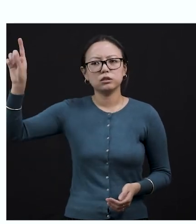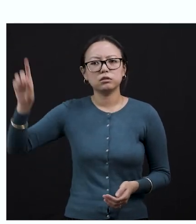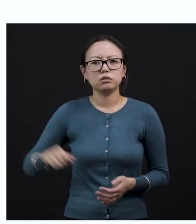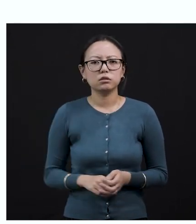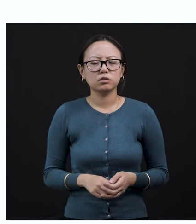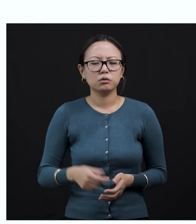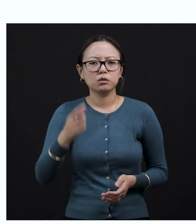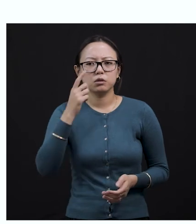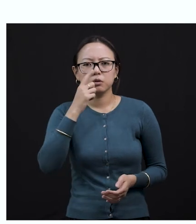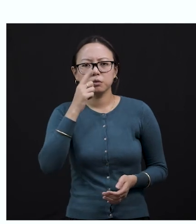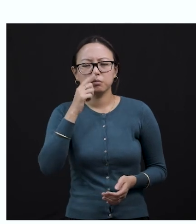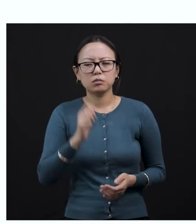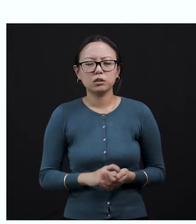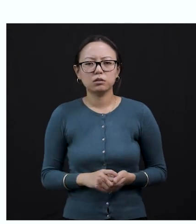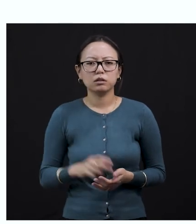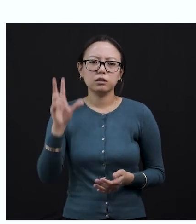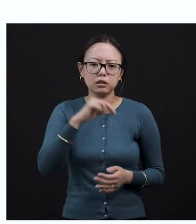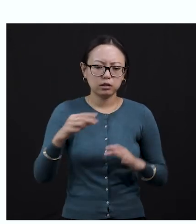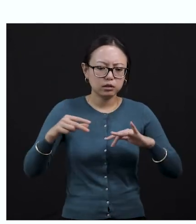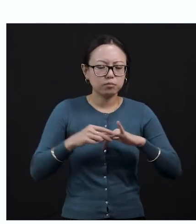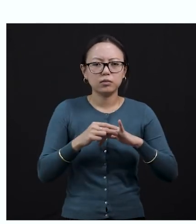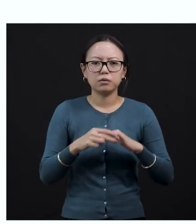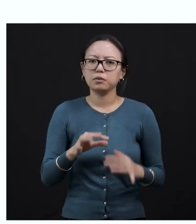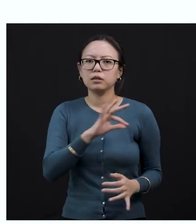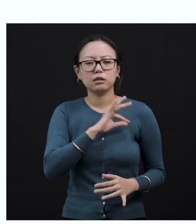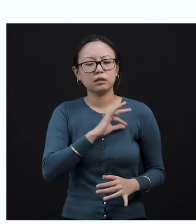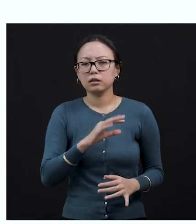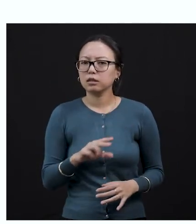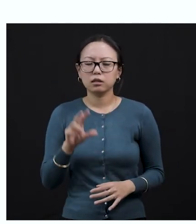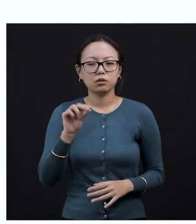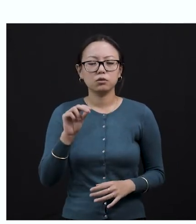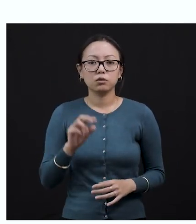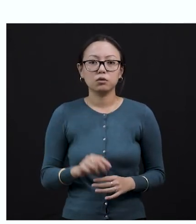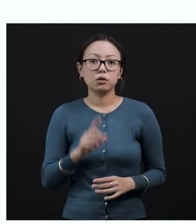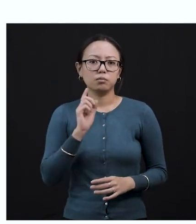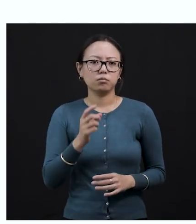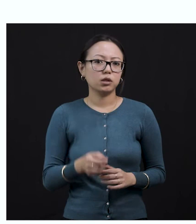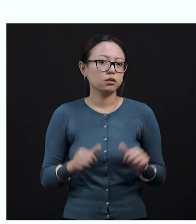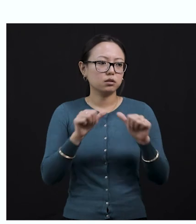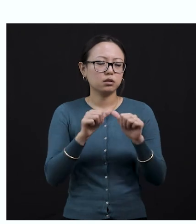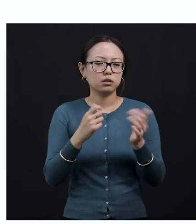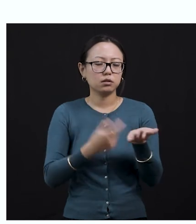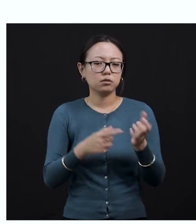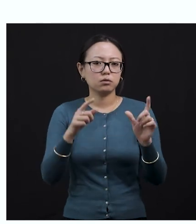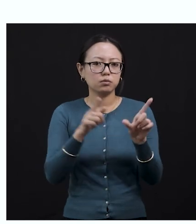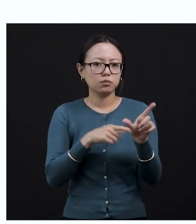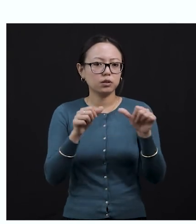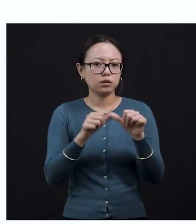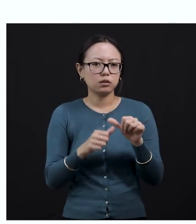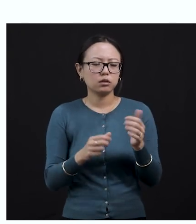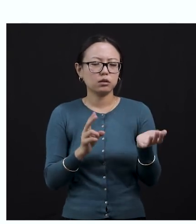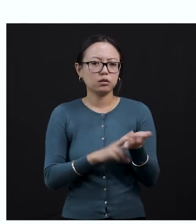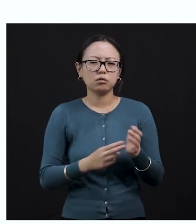like it when women remarry, right? But in those days, it was many years ago, right? The Aryan culture has